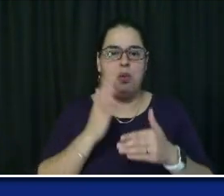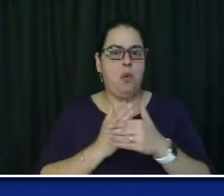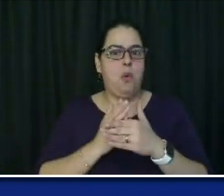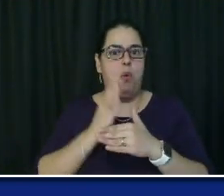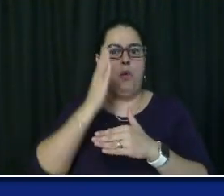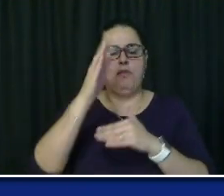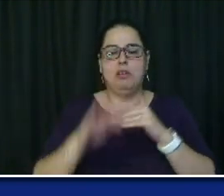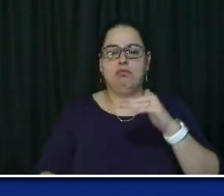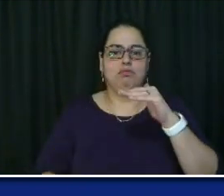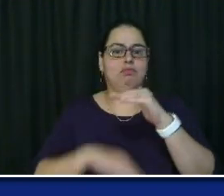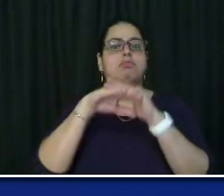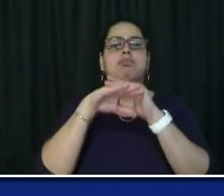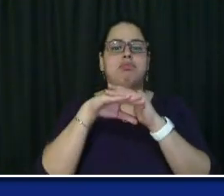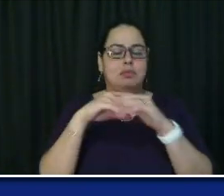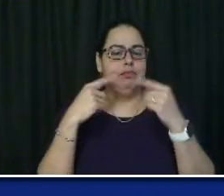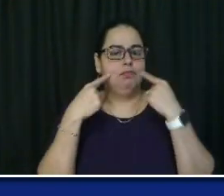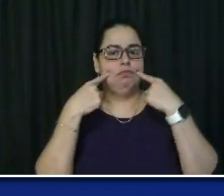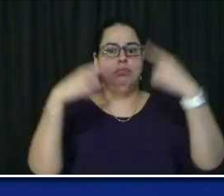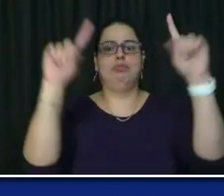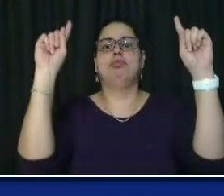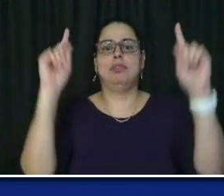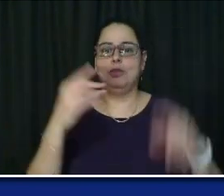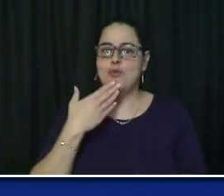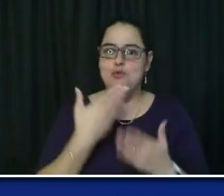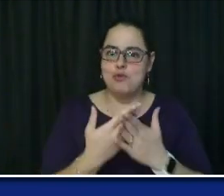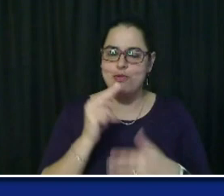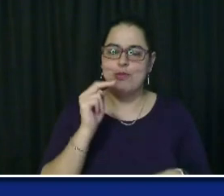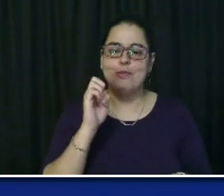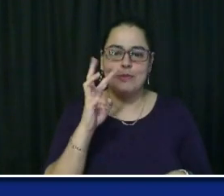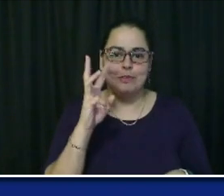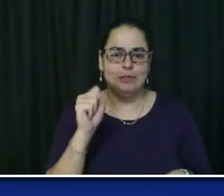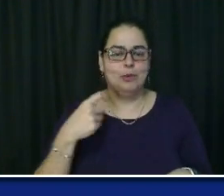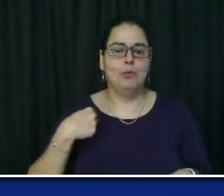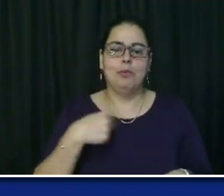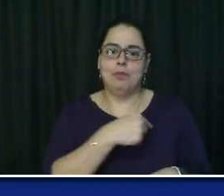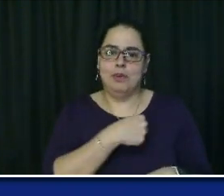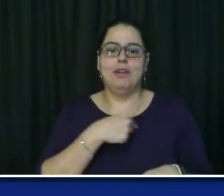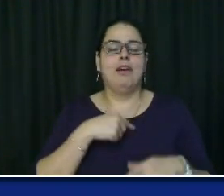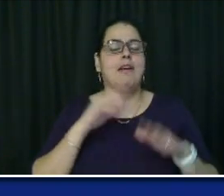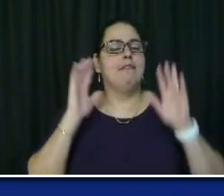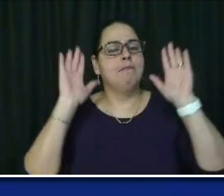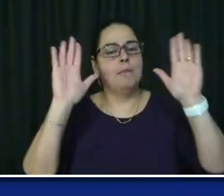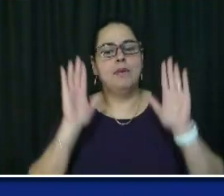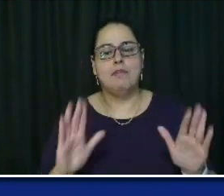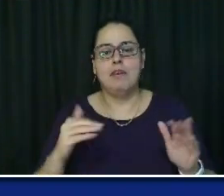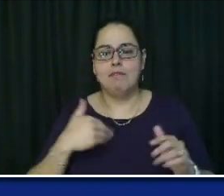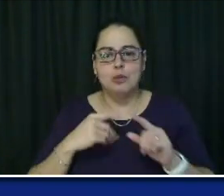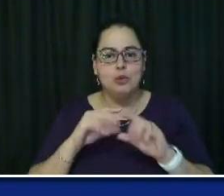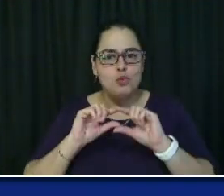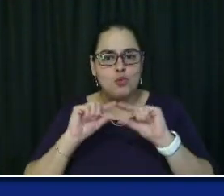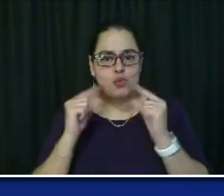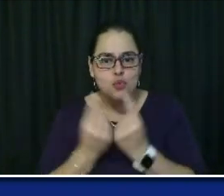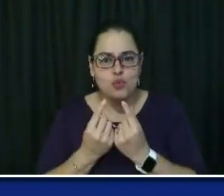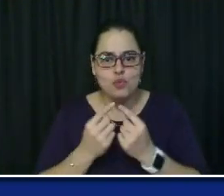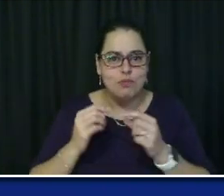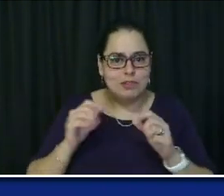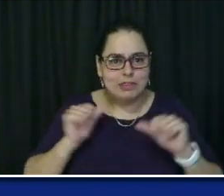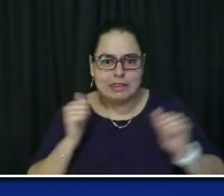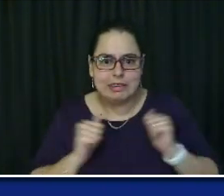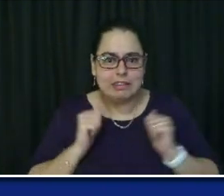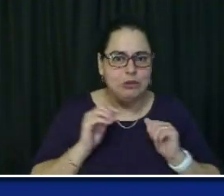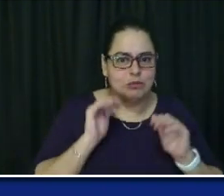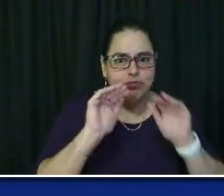individuals on our team. Emily Saltzman, Blanca Lopez, Norma Drummond have all been very active in trying to advance the census